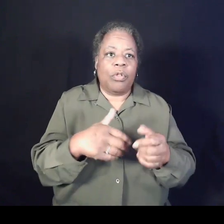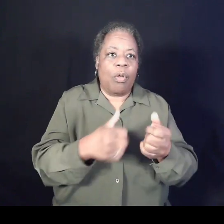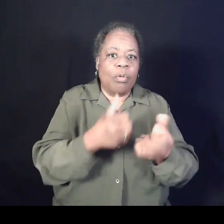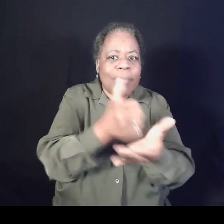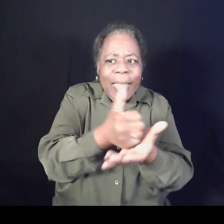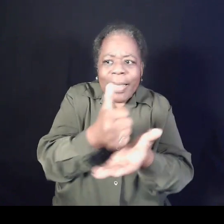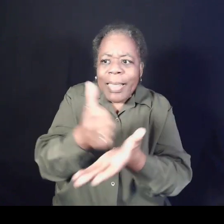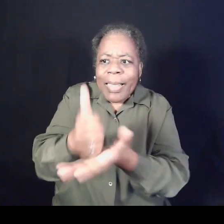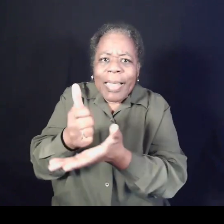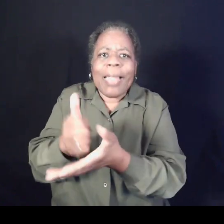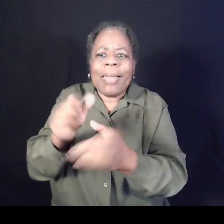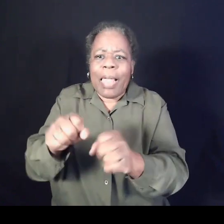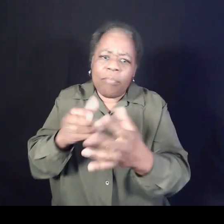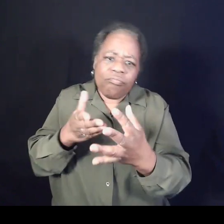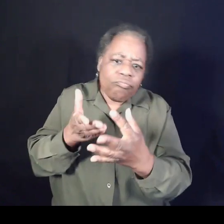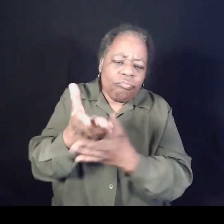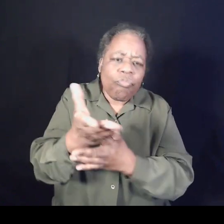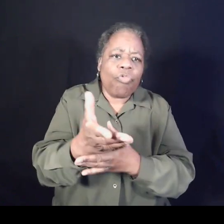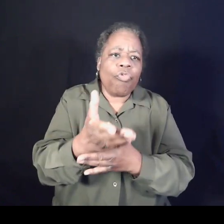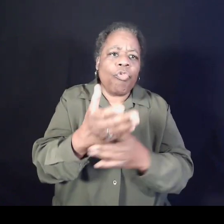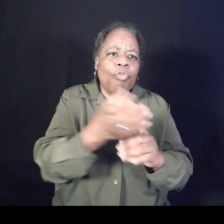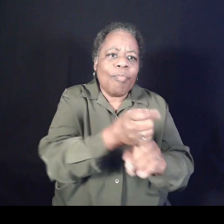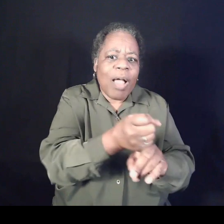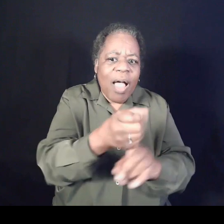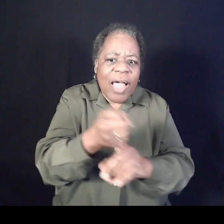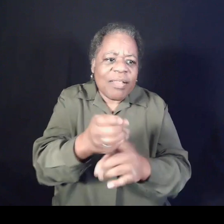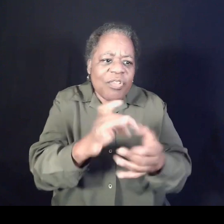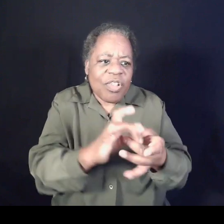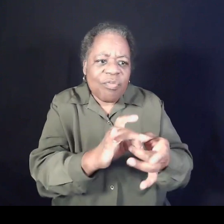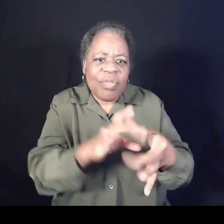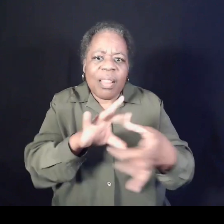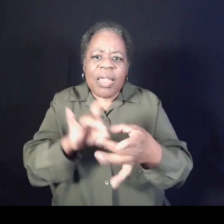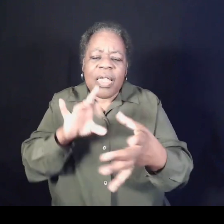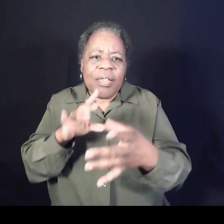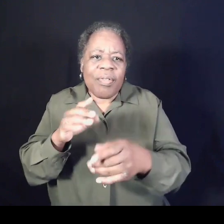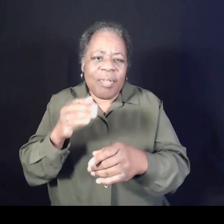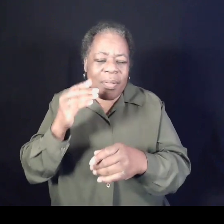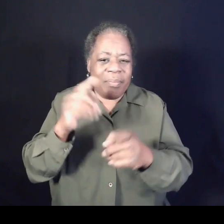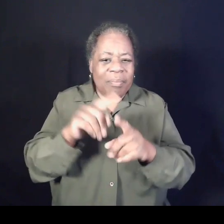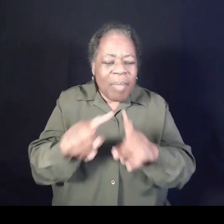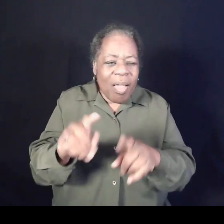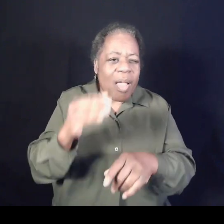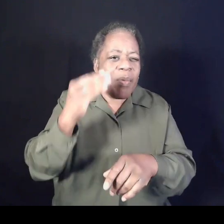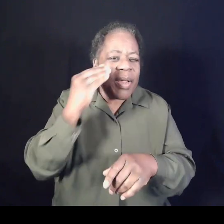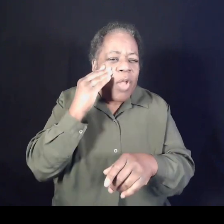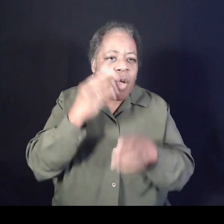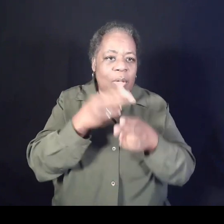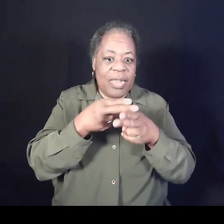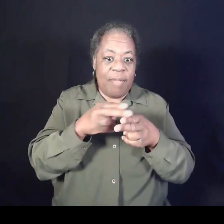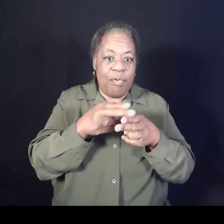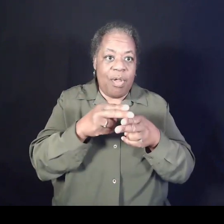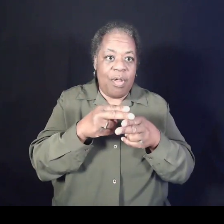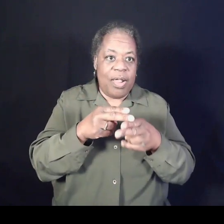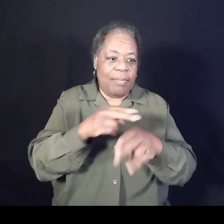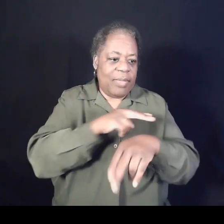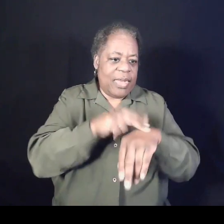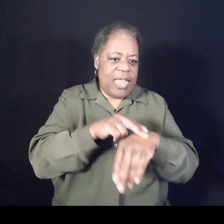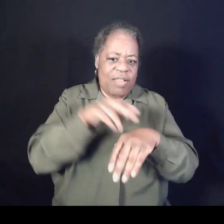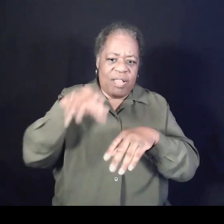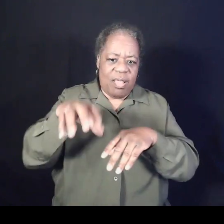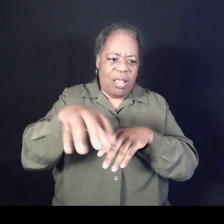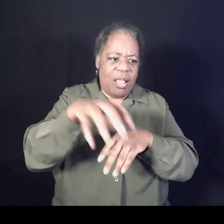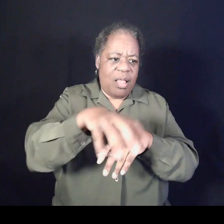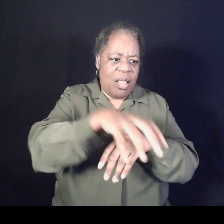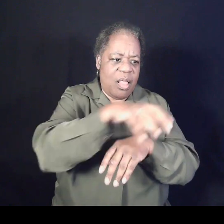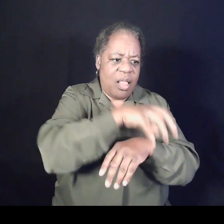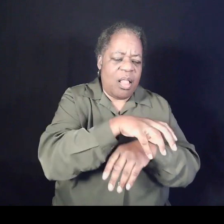hostages to be released, but we know it's temporary. So the surrounding nations and superpowers of the